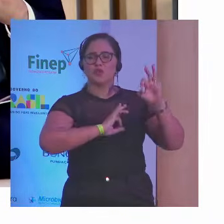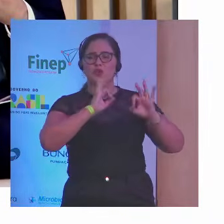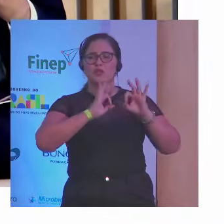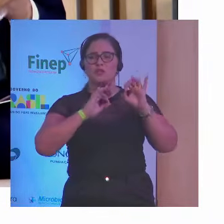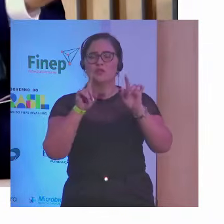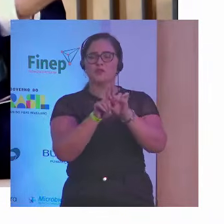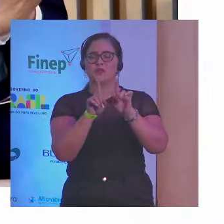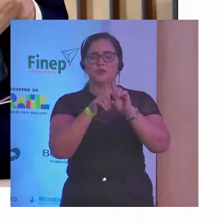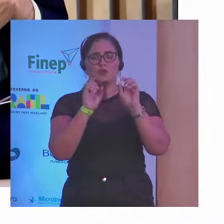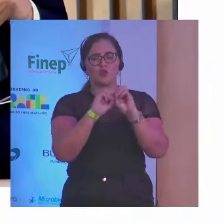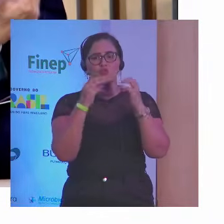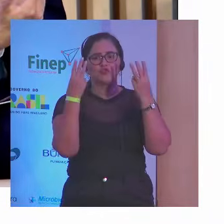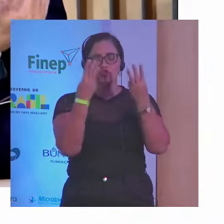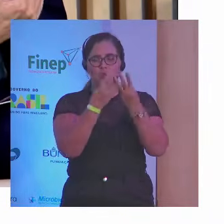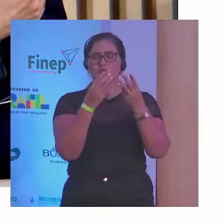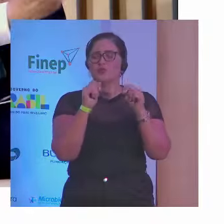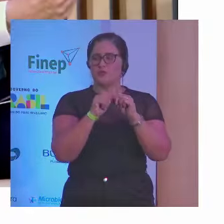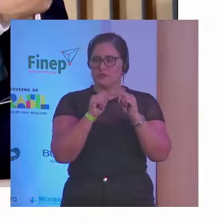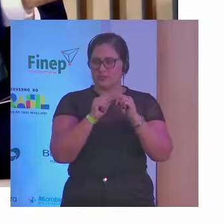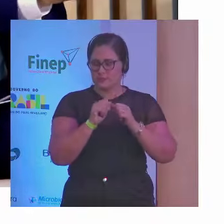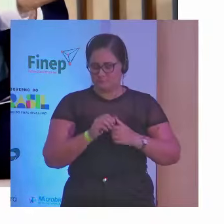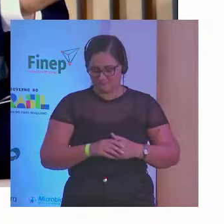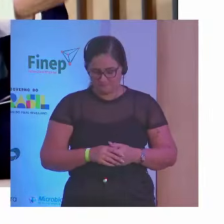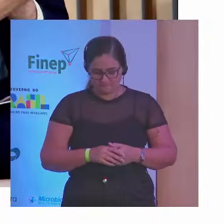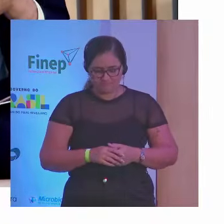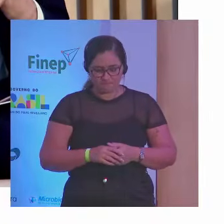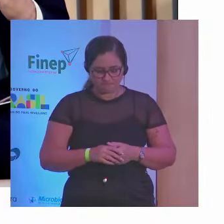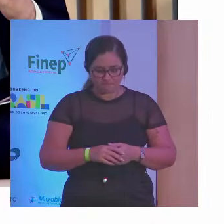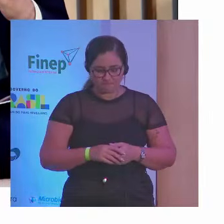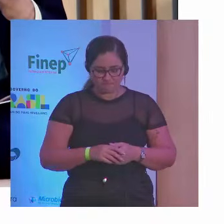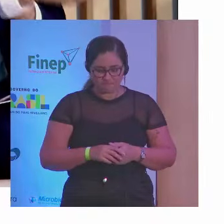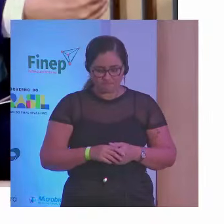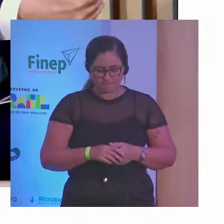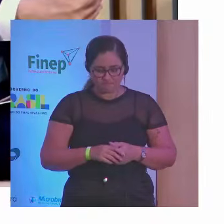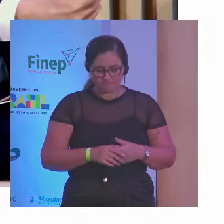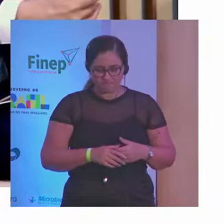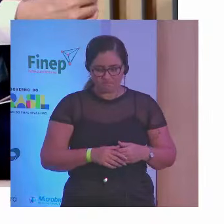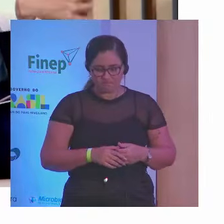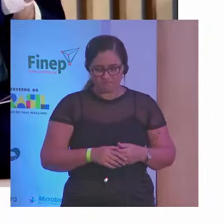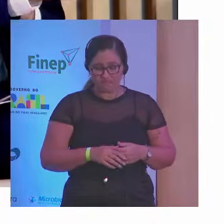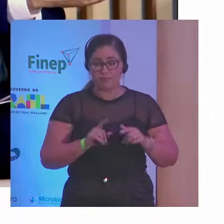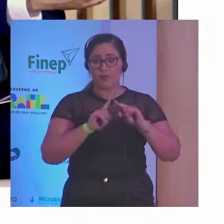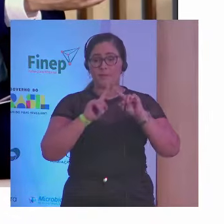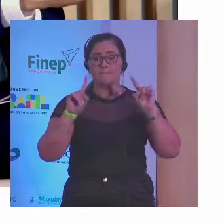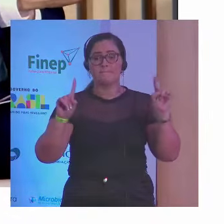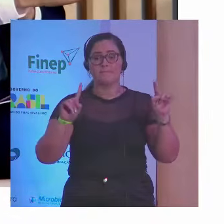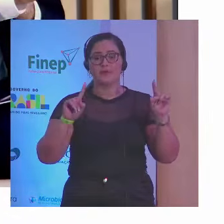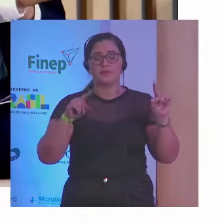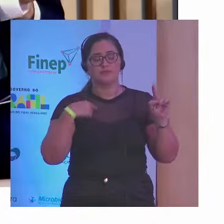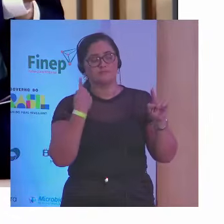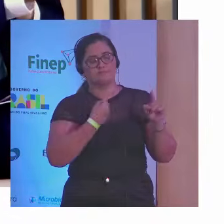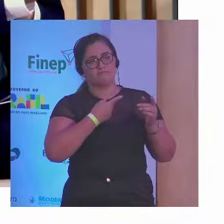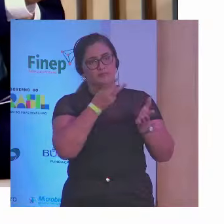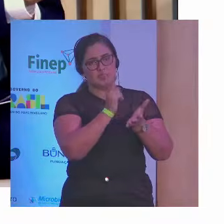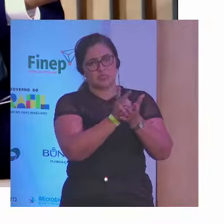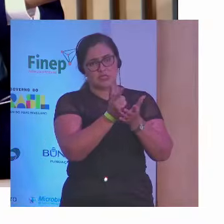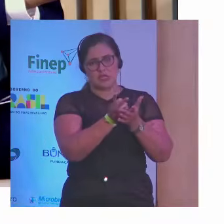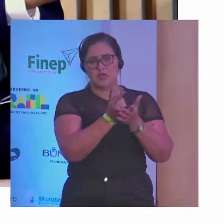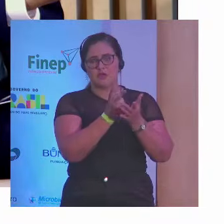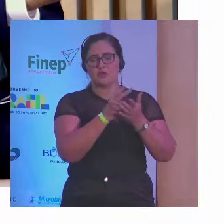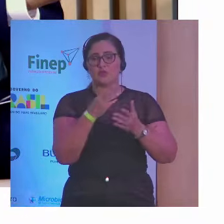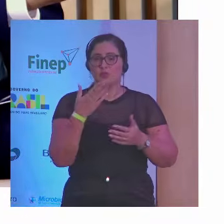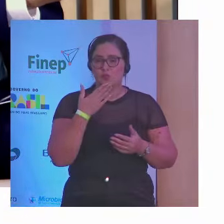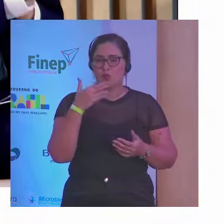them, and we are not experts in doing this. But we bring to this system the best data and this methodology